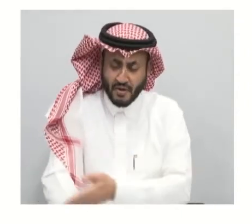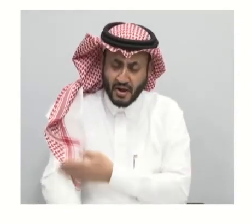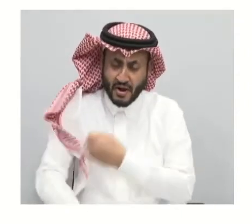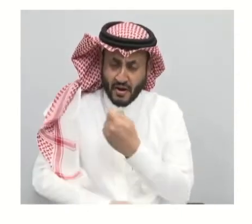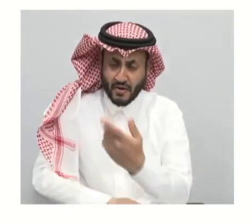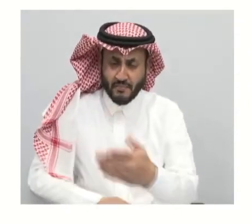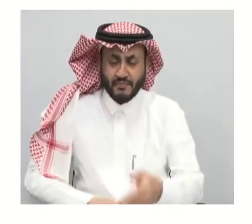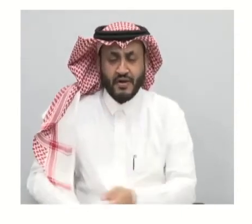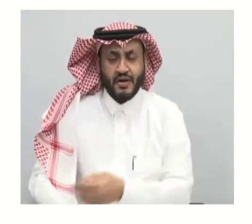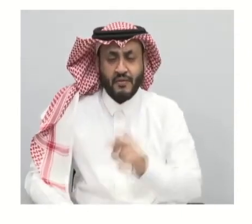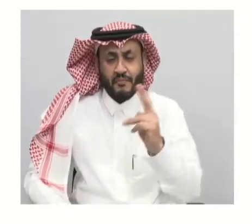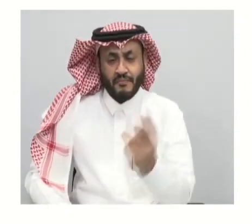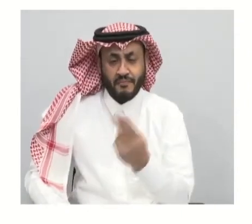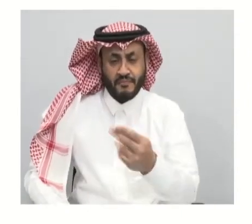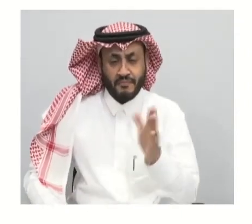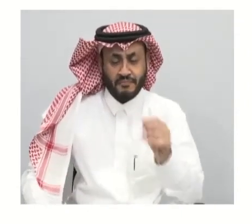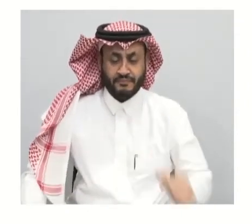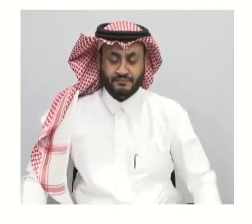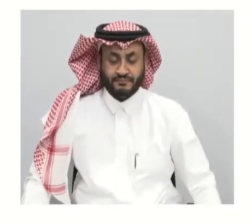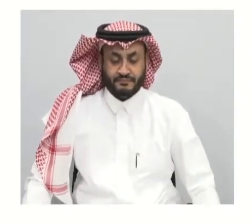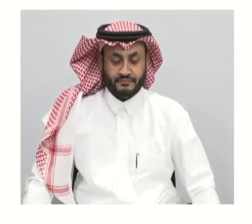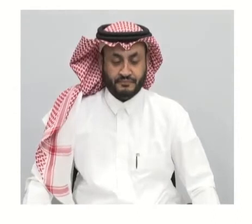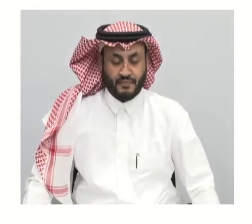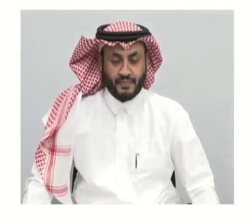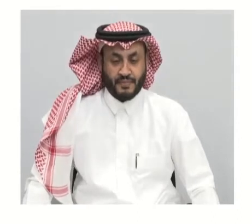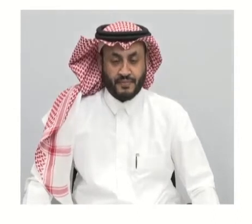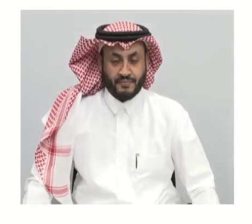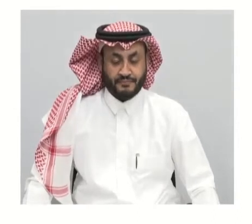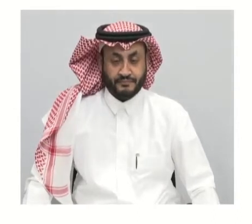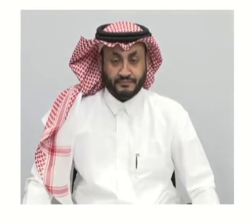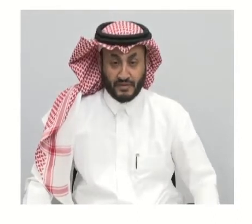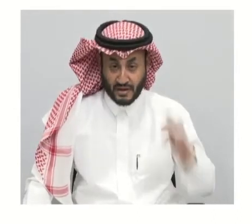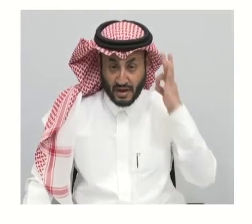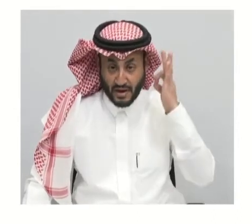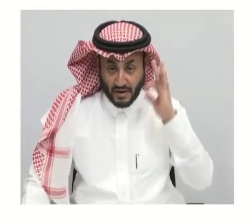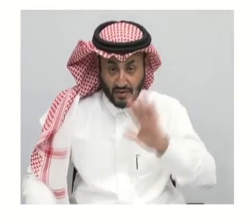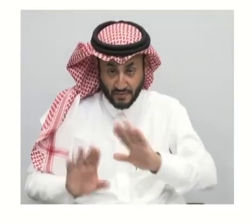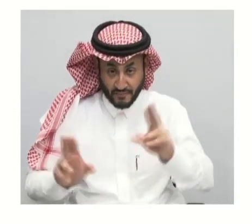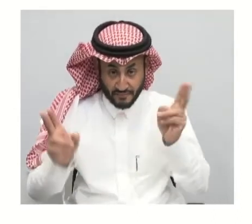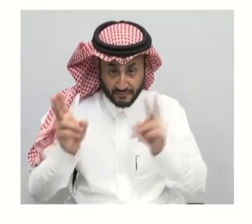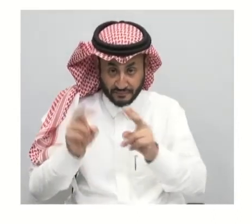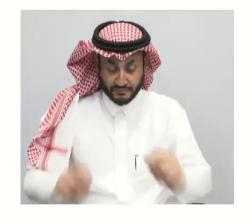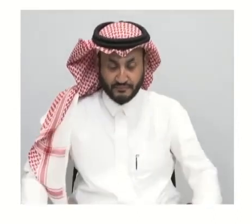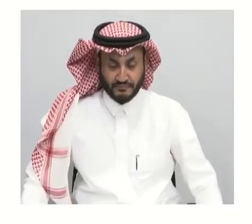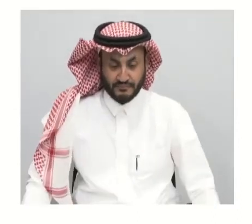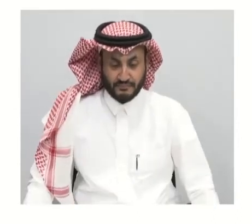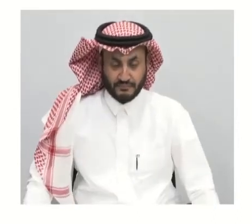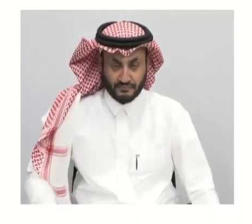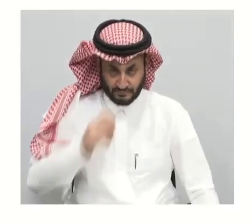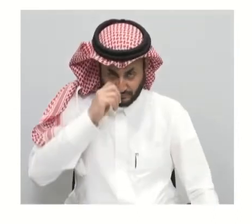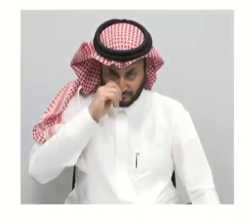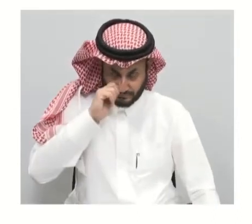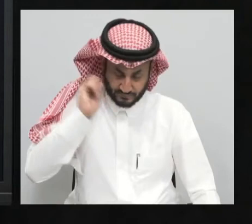of new artists. Okay. We heard the conversation together. Hopefully,